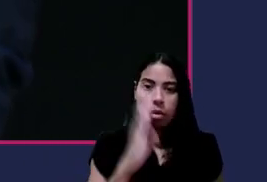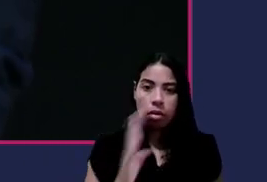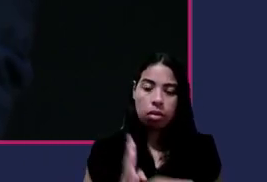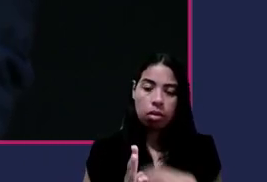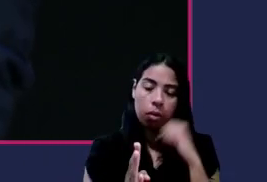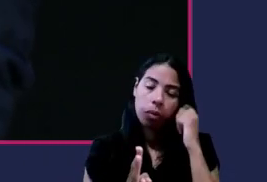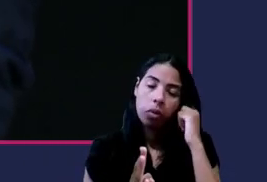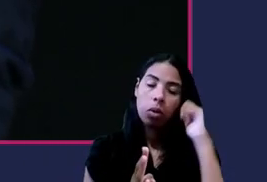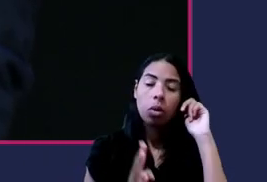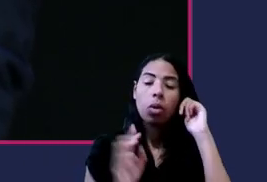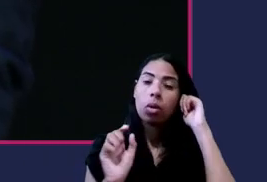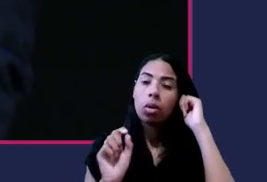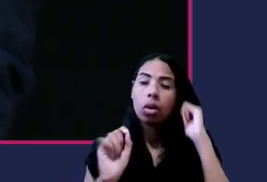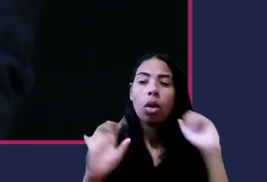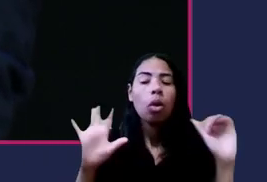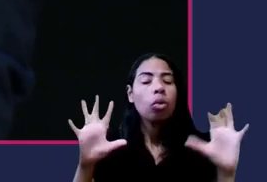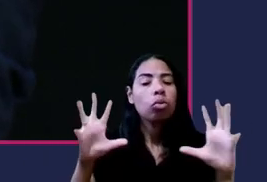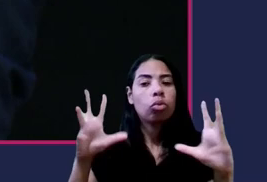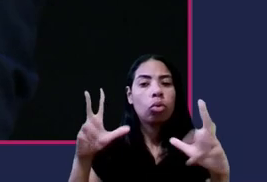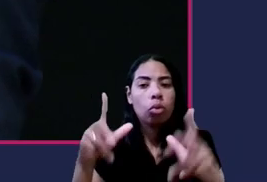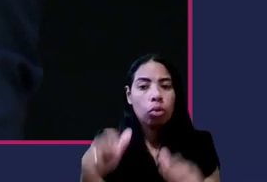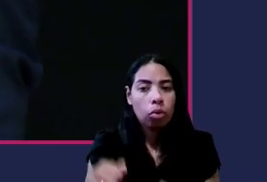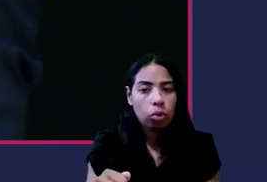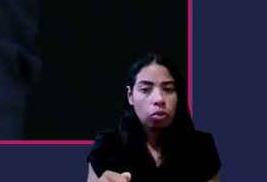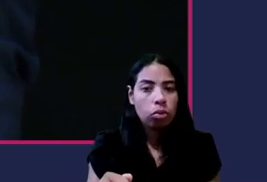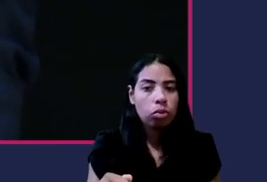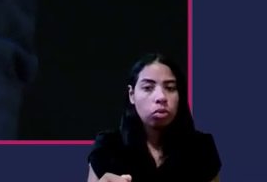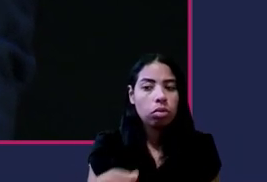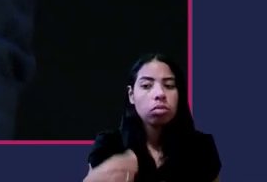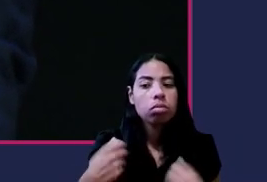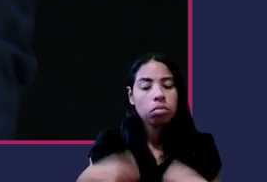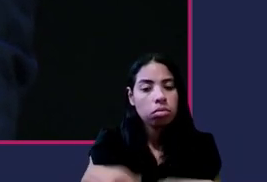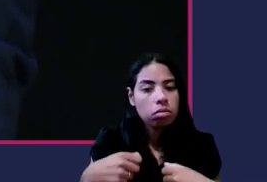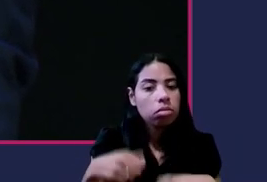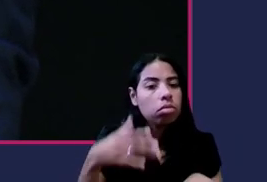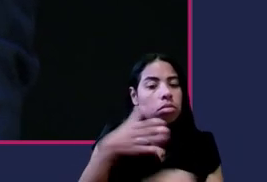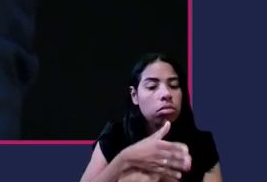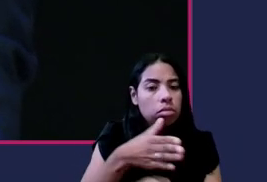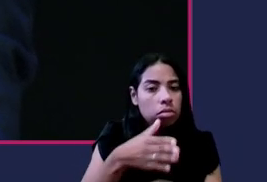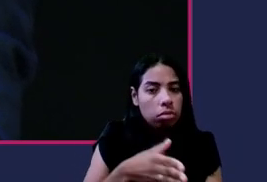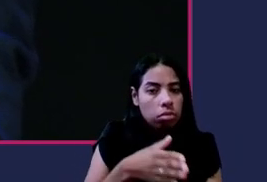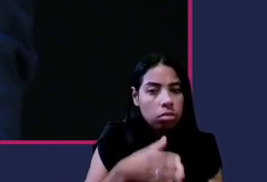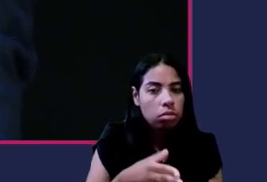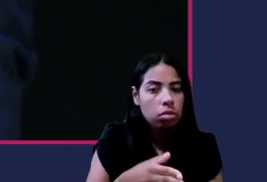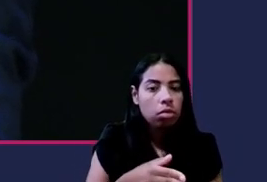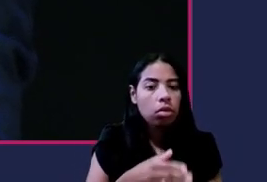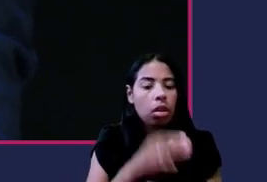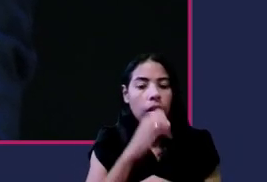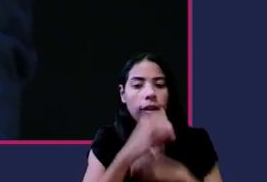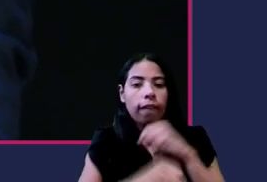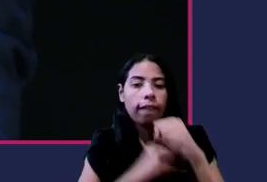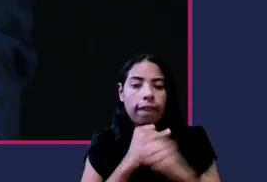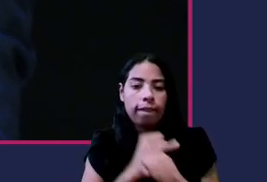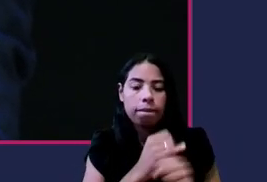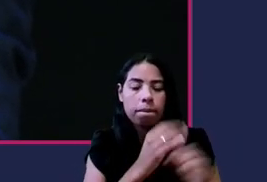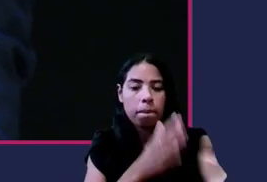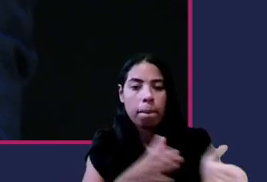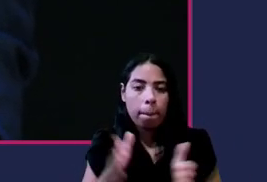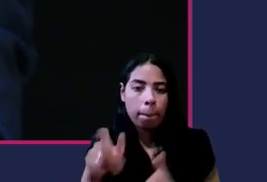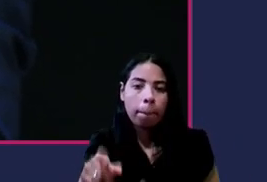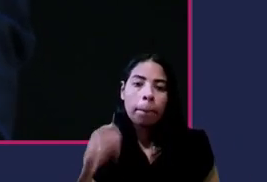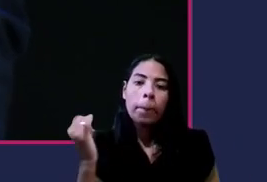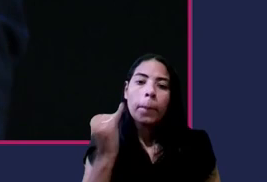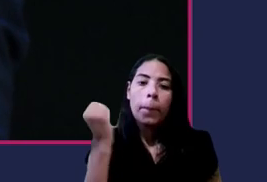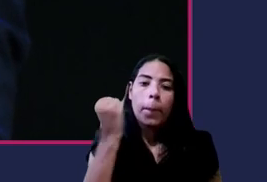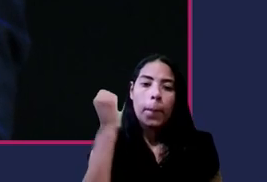Our government had Conecta Brasil, which was a project that would grant everyone access to the